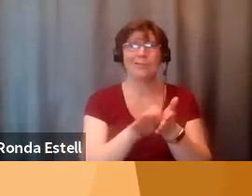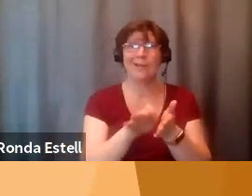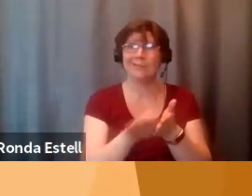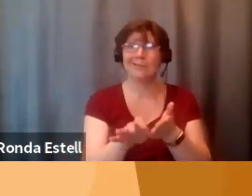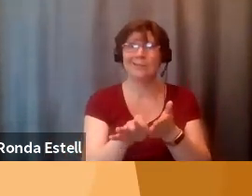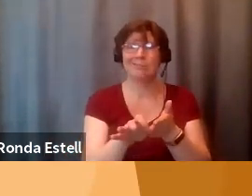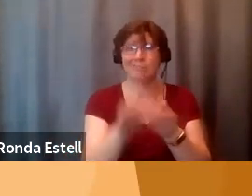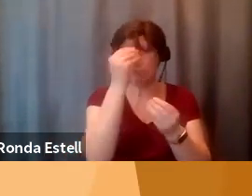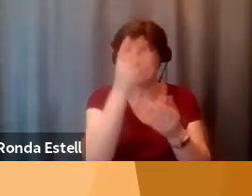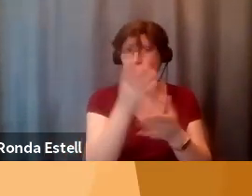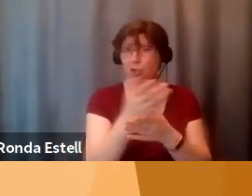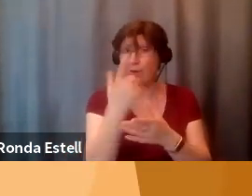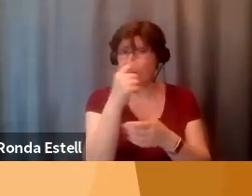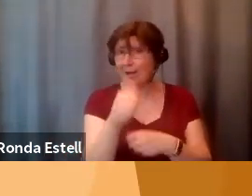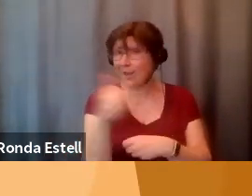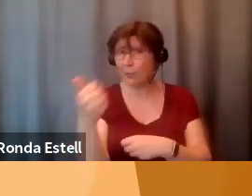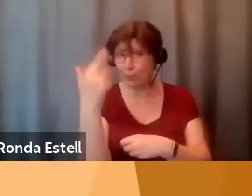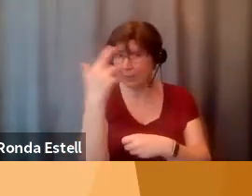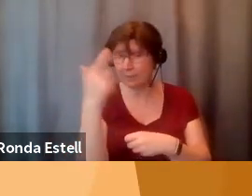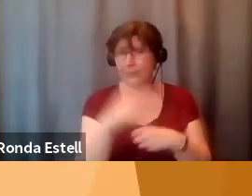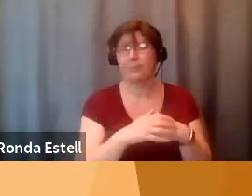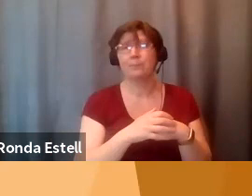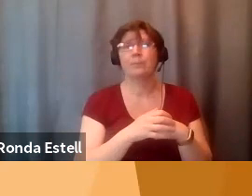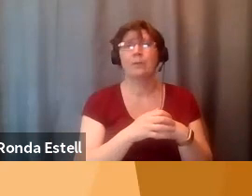any reason. Next slide.